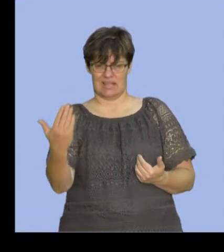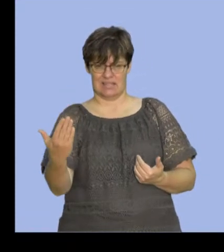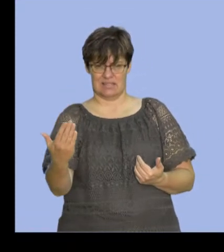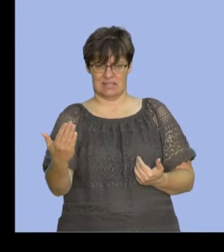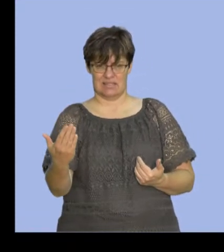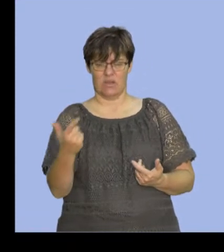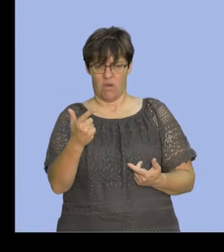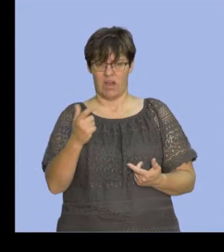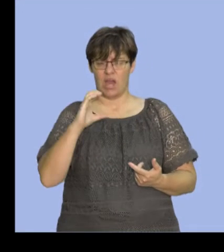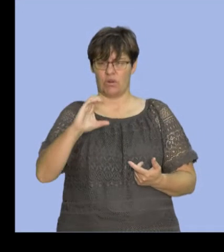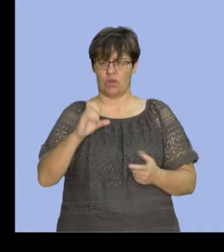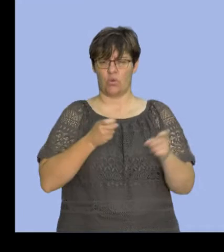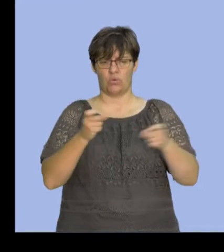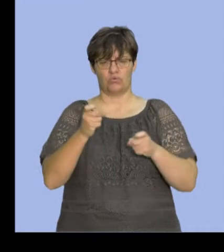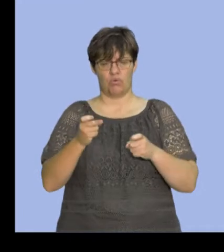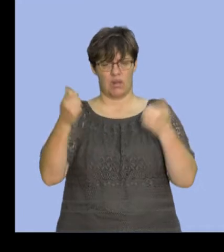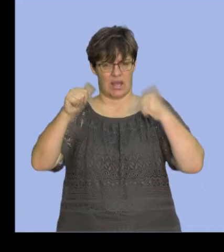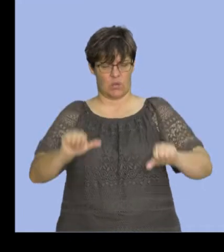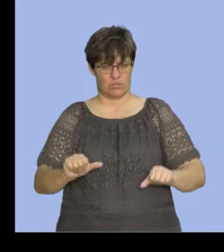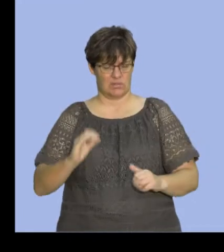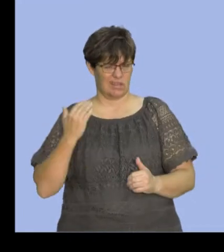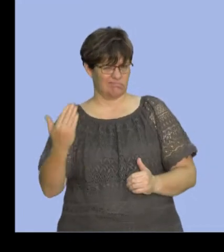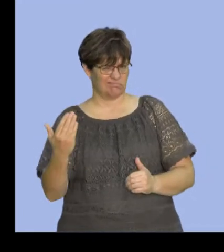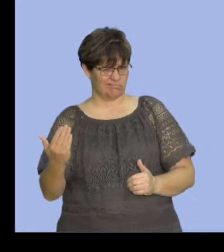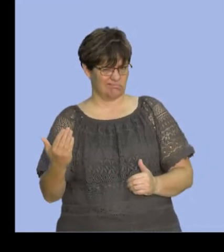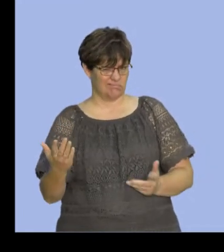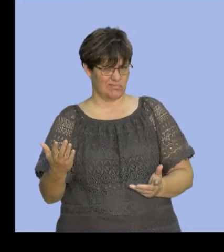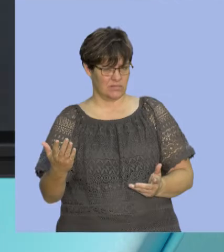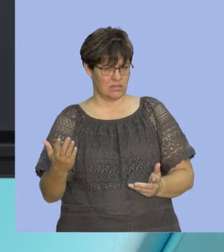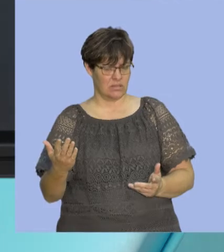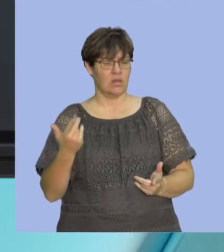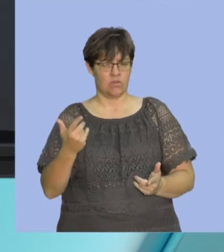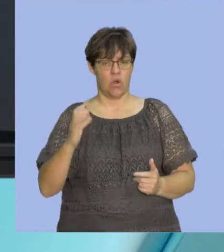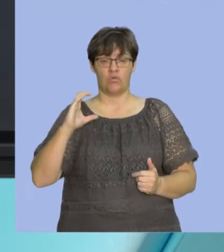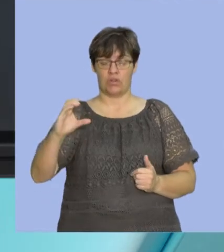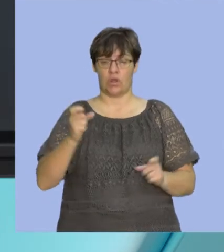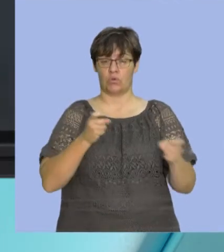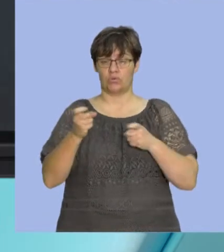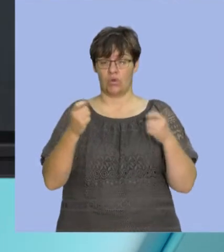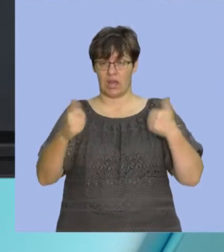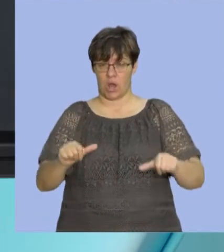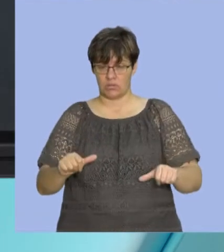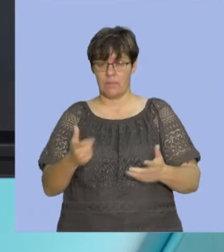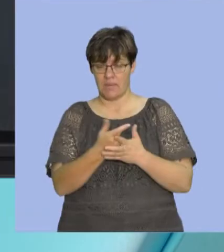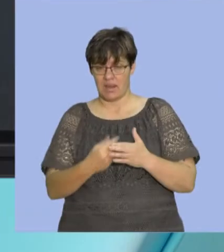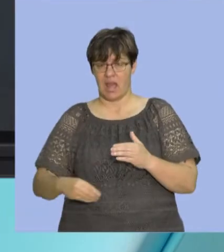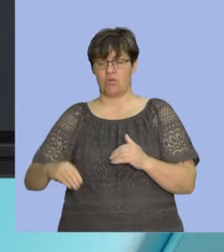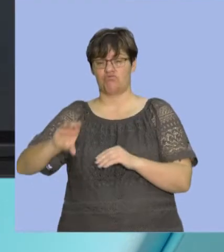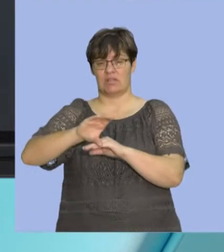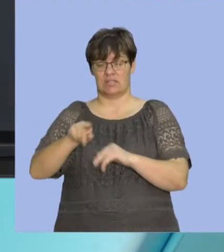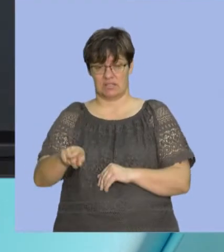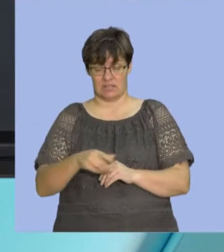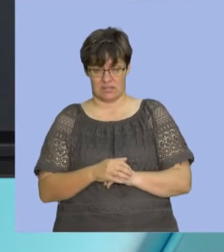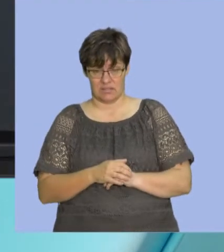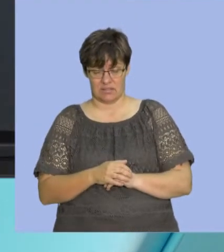your creditors control account. Okay? In other words, your creditors control account is being credited.